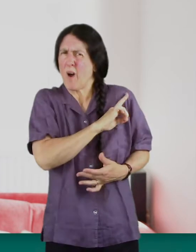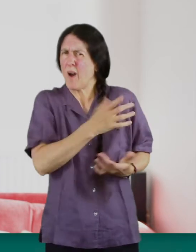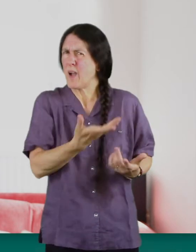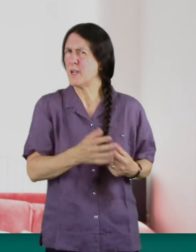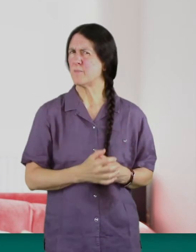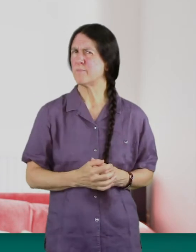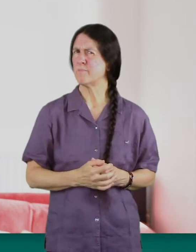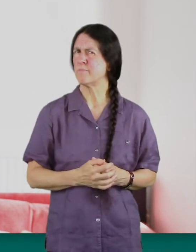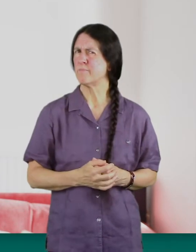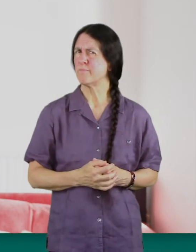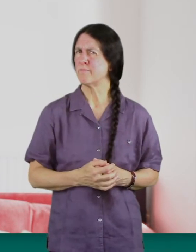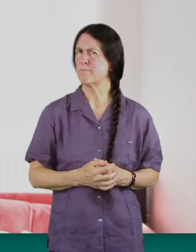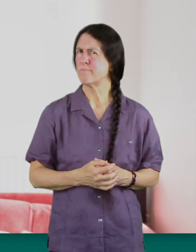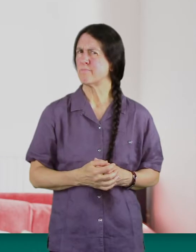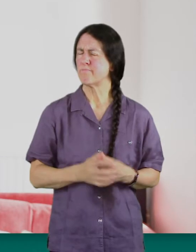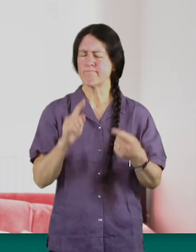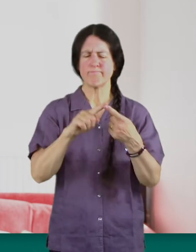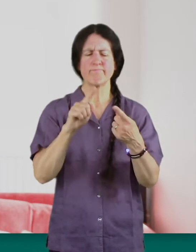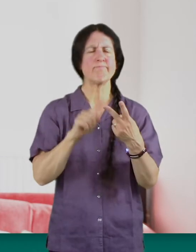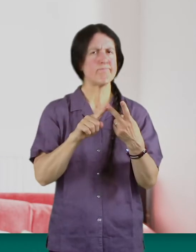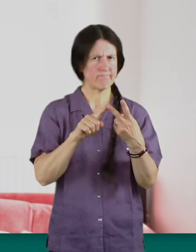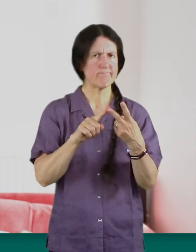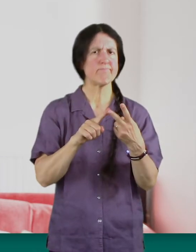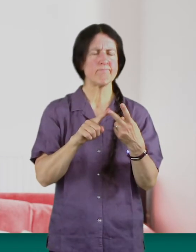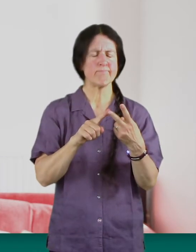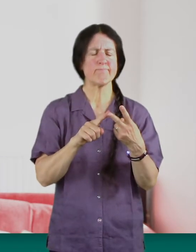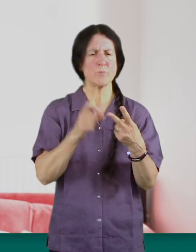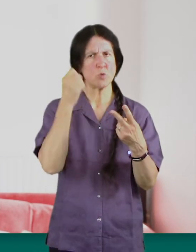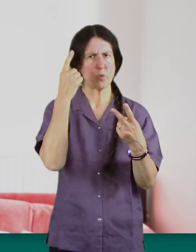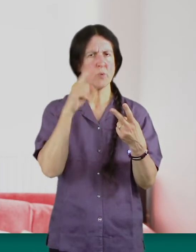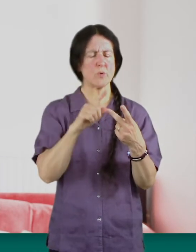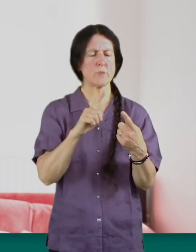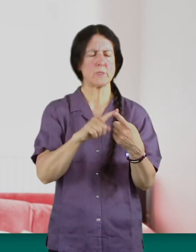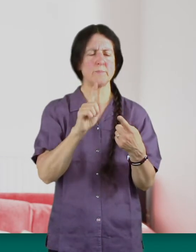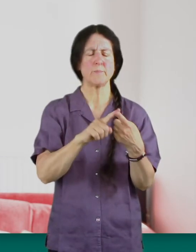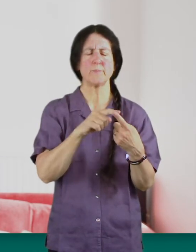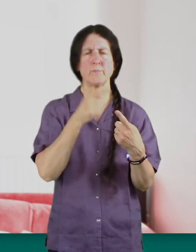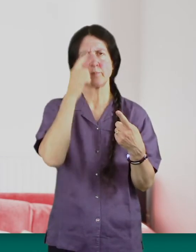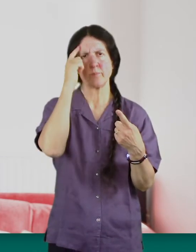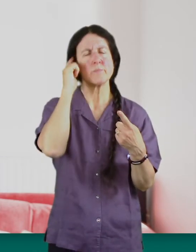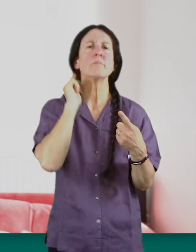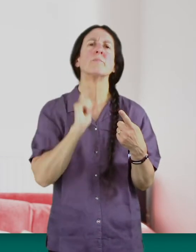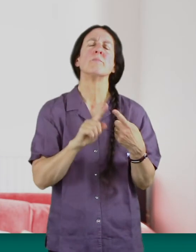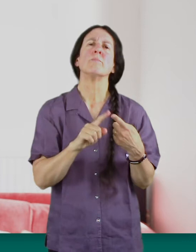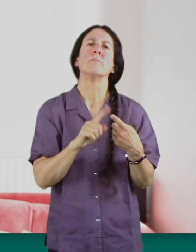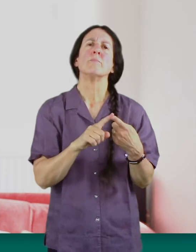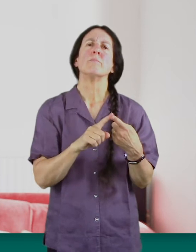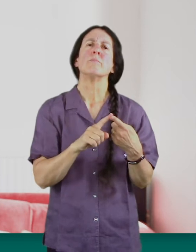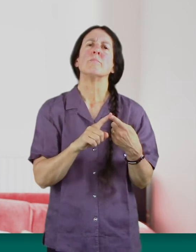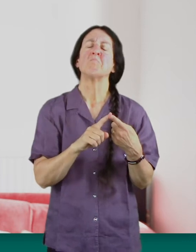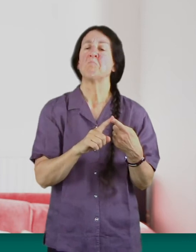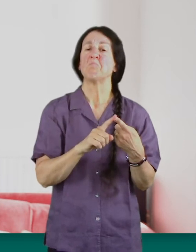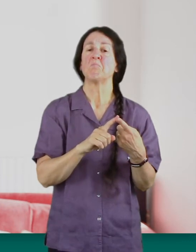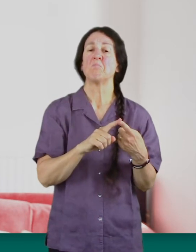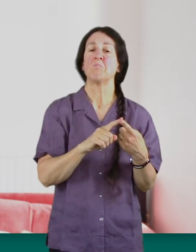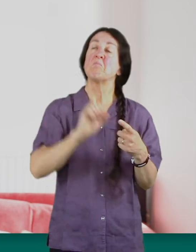thoughts. One, if you look in these 2 chapters about the people of